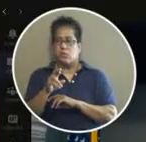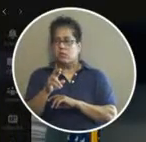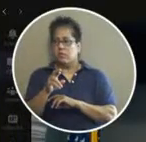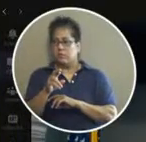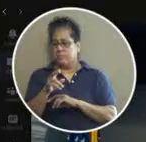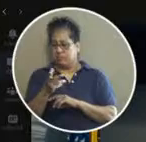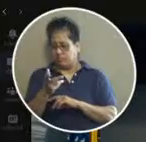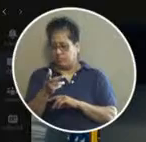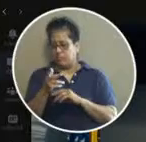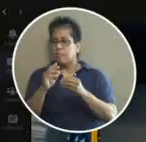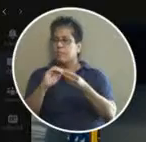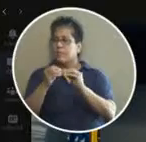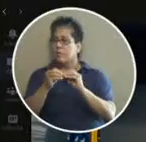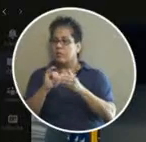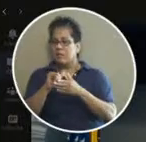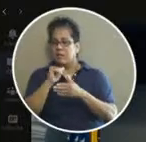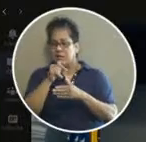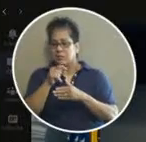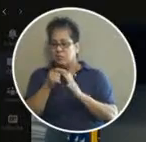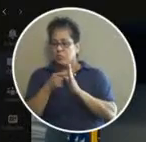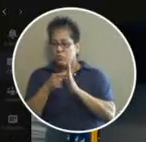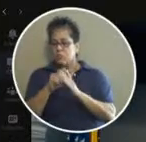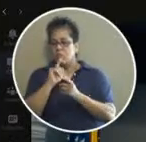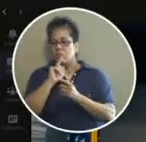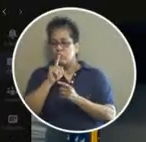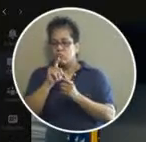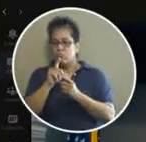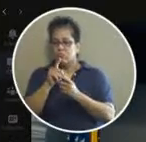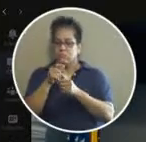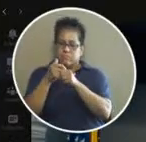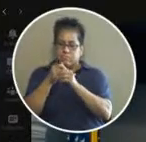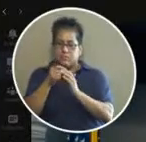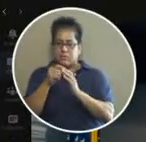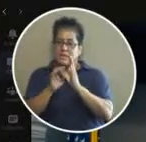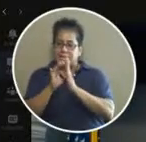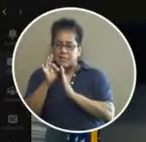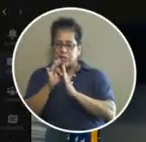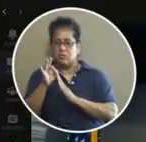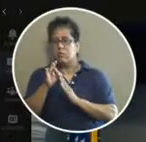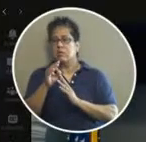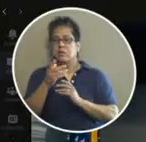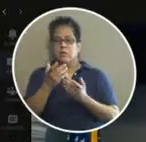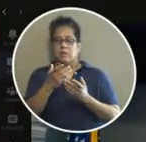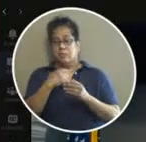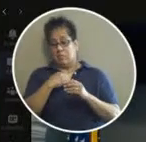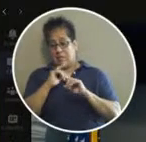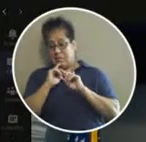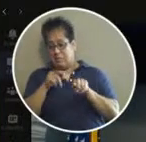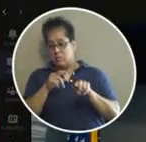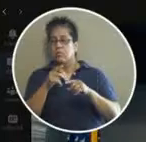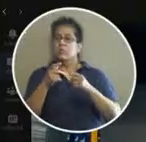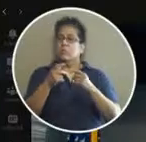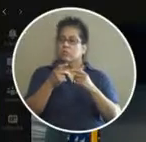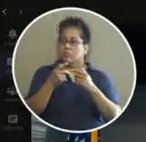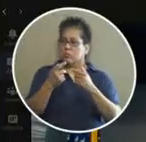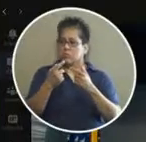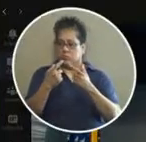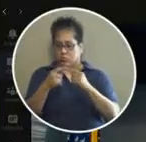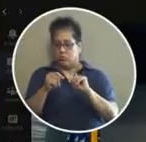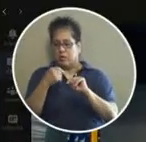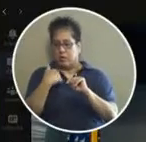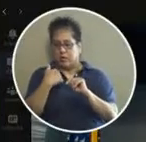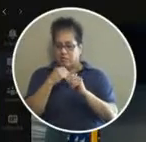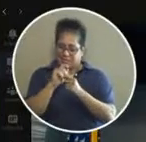the numbers would not reflect an accurate count of the positive cases. And the answer is that we try to have an